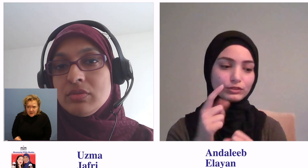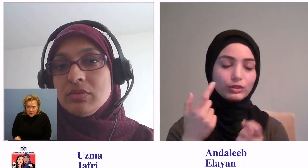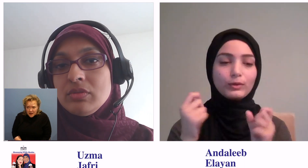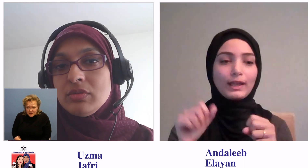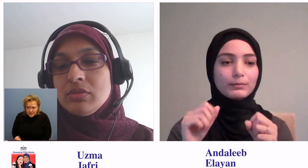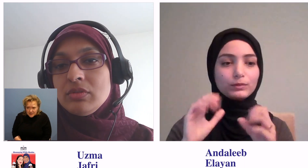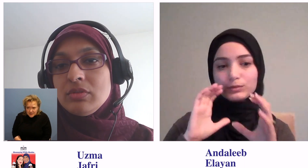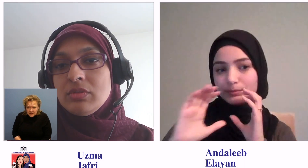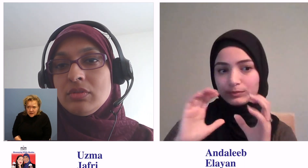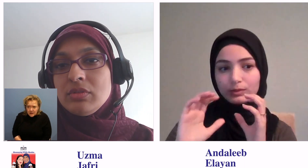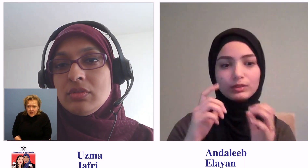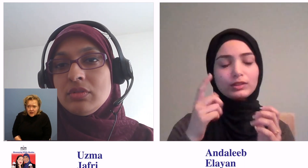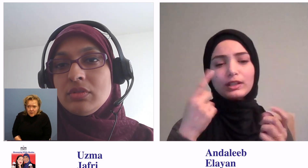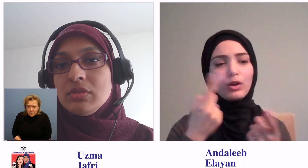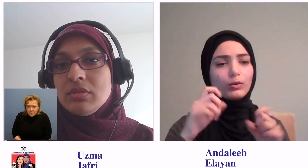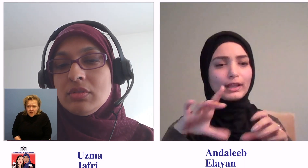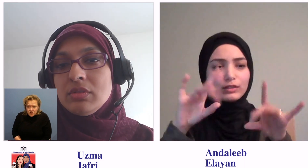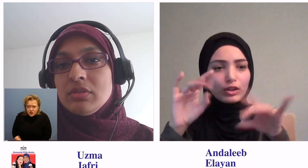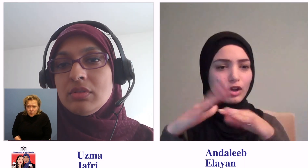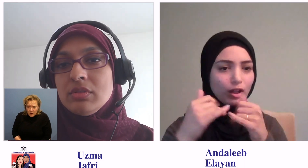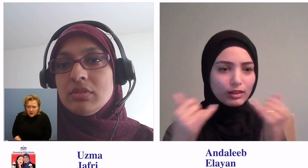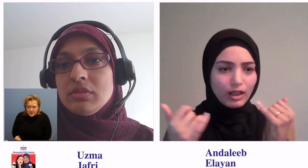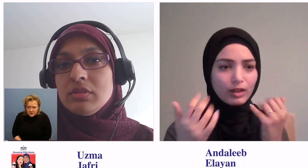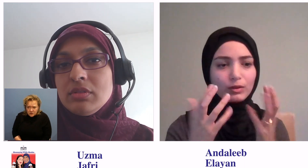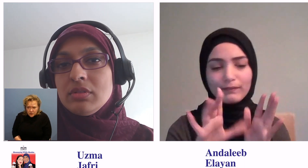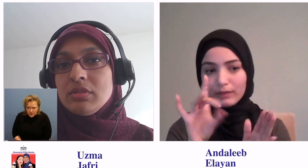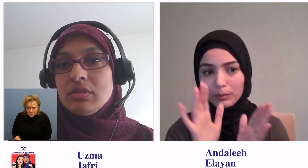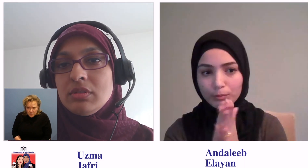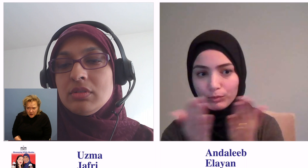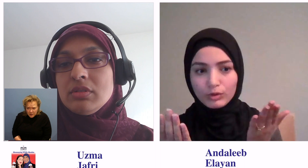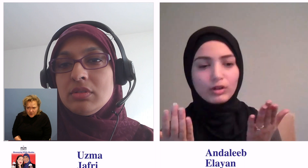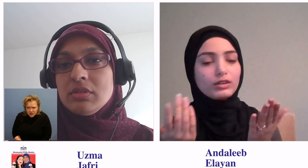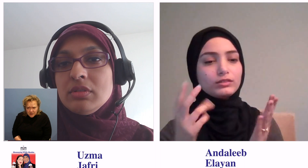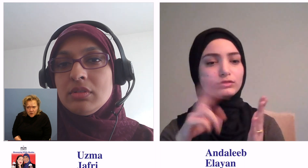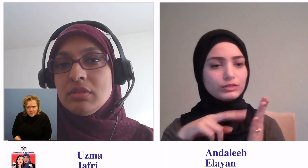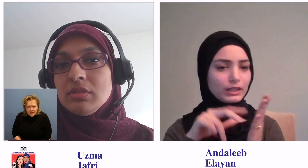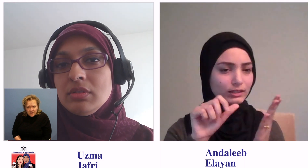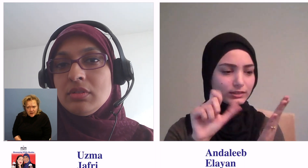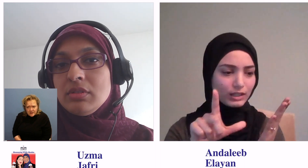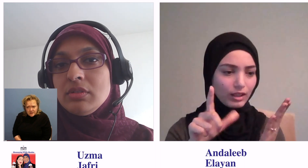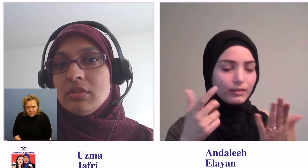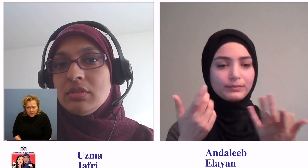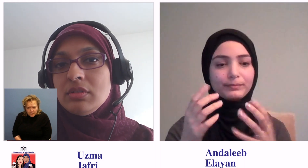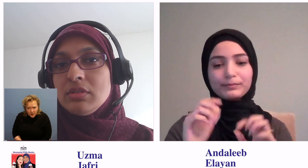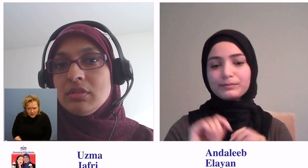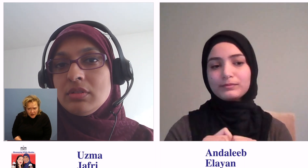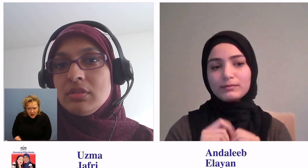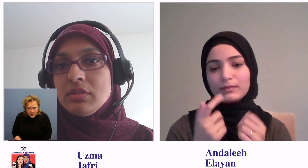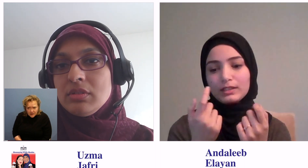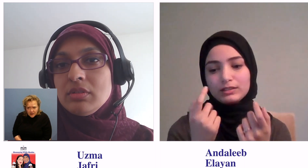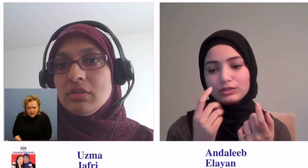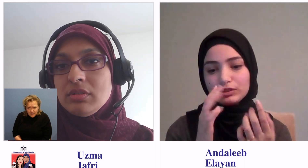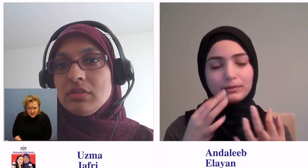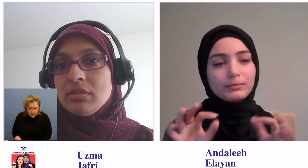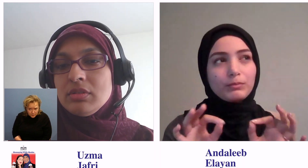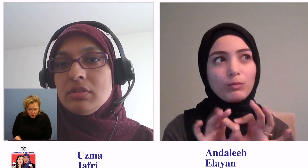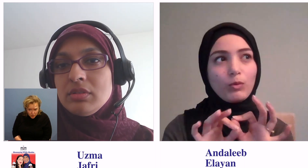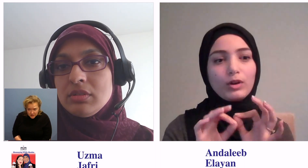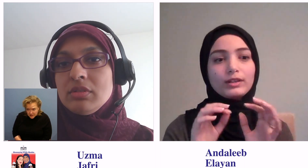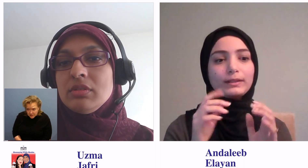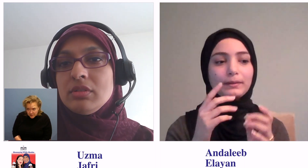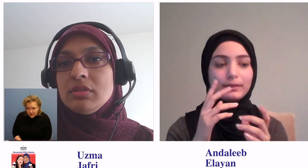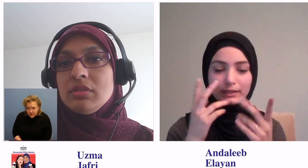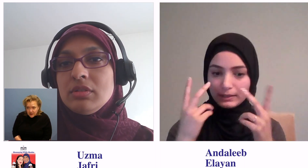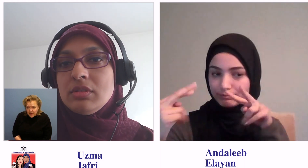some ASL classes because she wanted to communicate, but she did mostly things from online and ASL